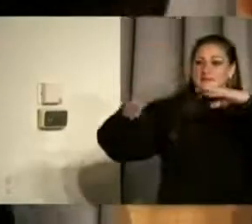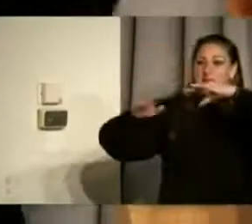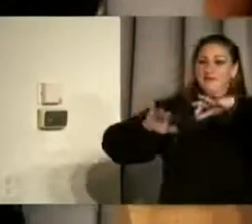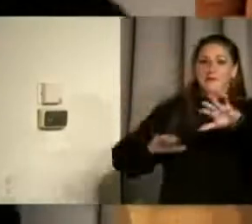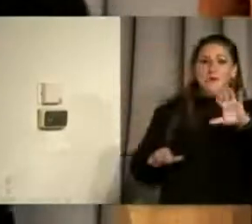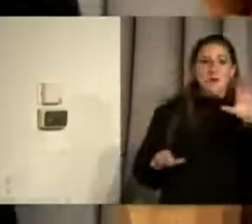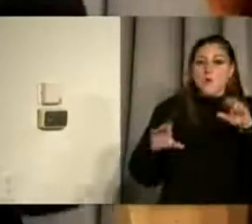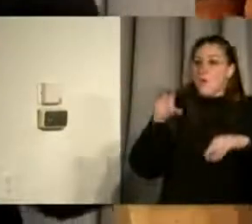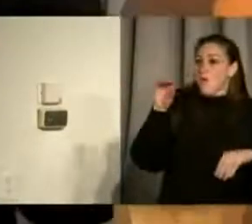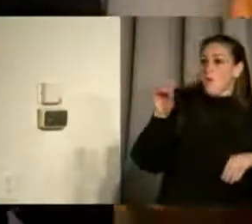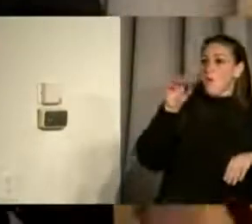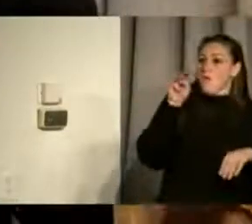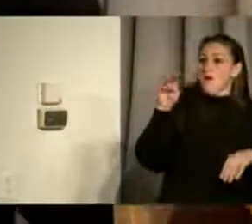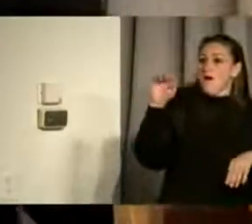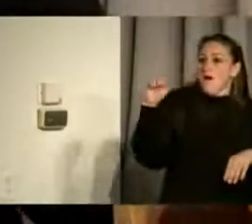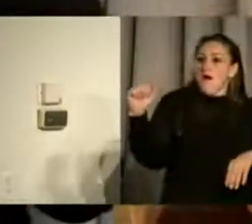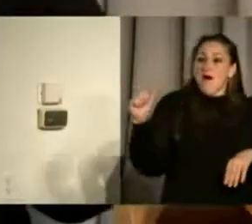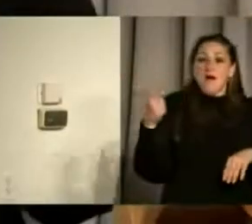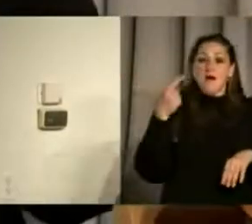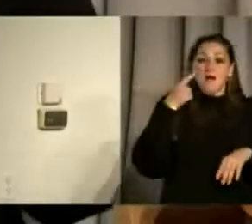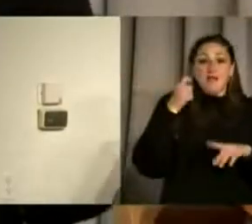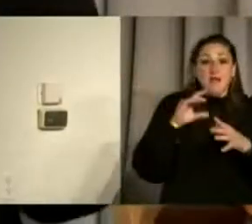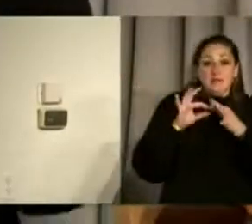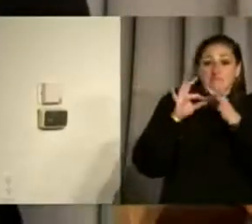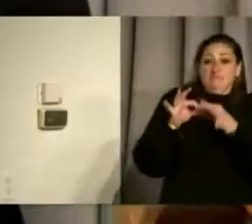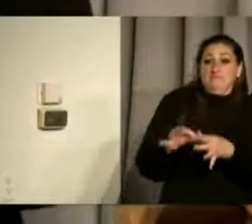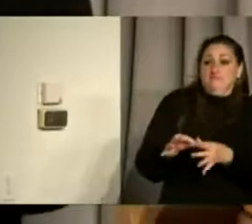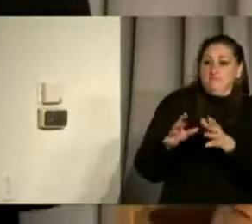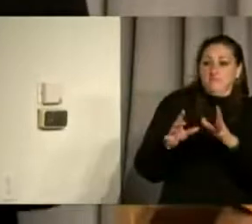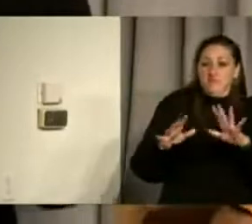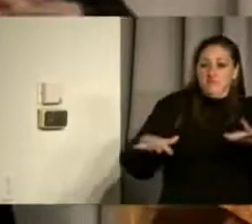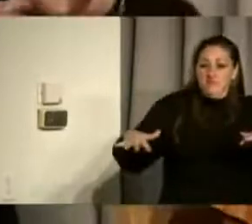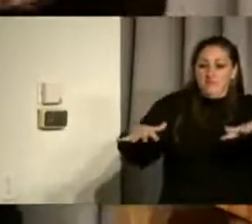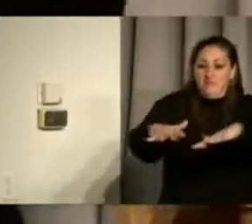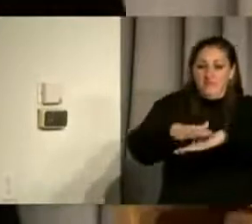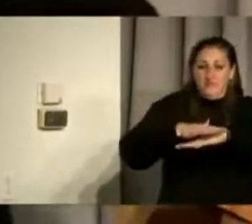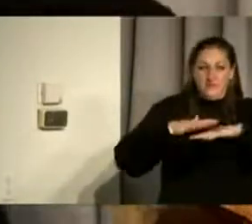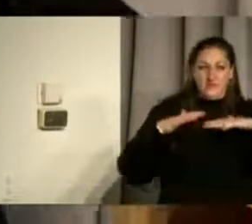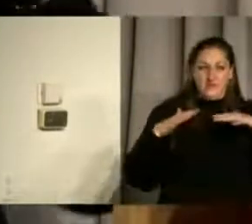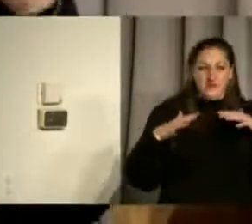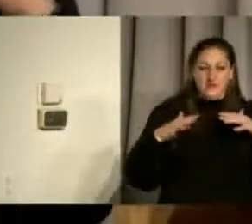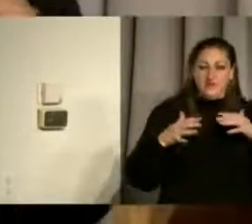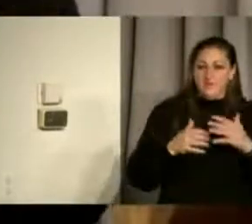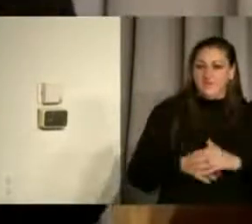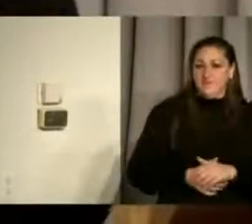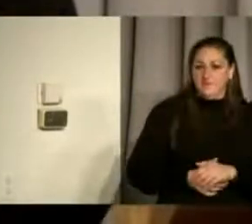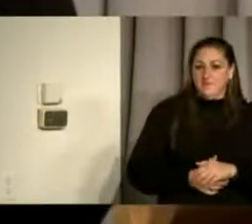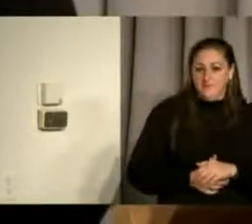place up there that's the oldest fireplace in America. We lit that fire, keep it going.